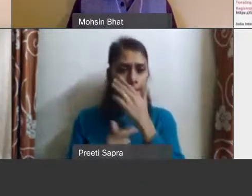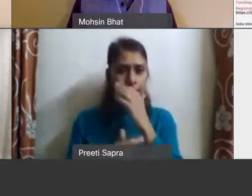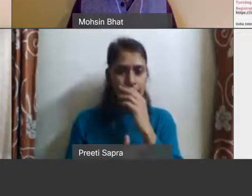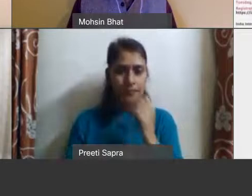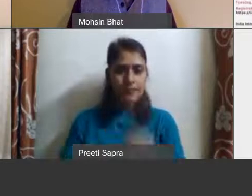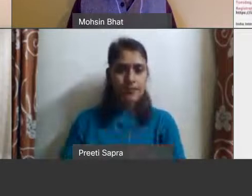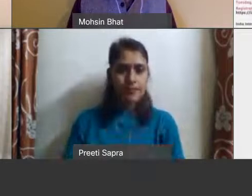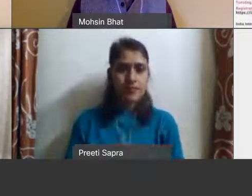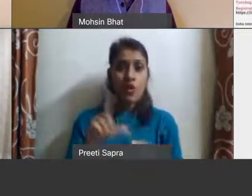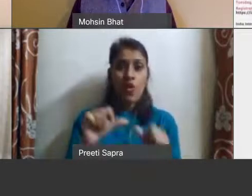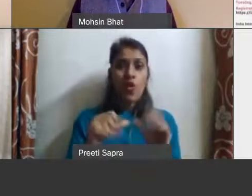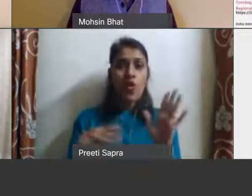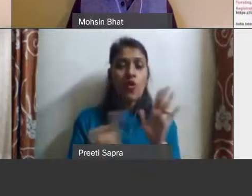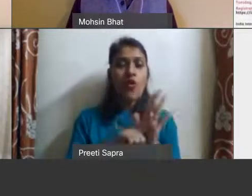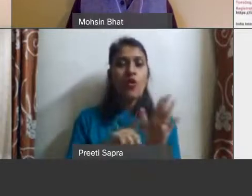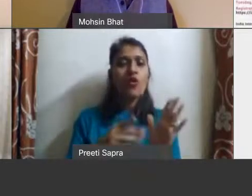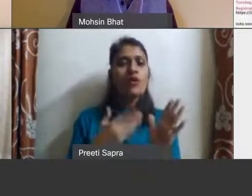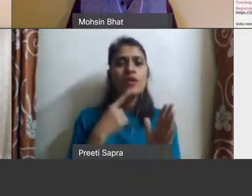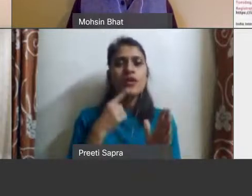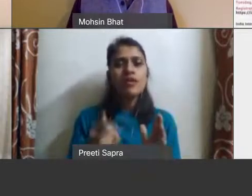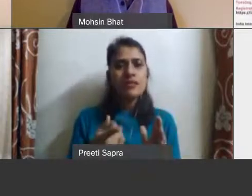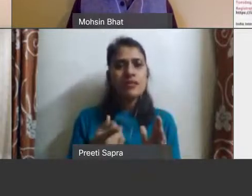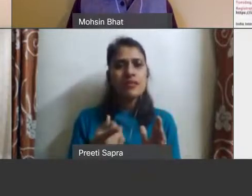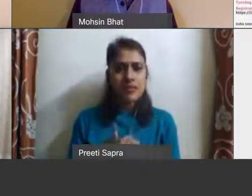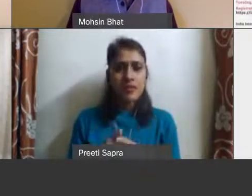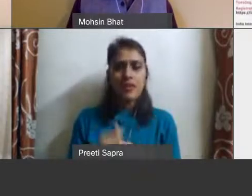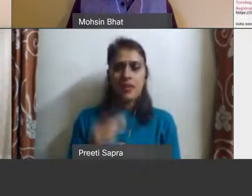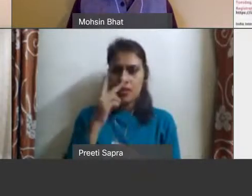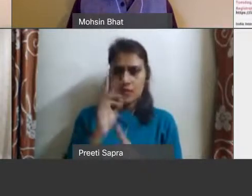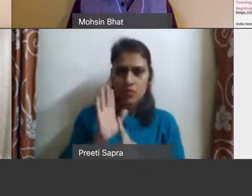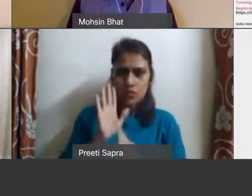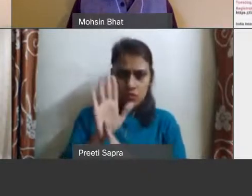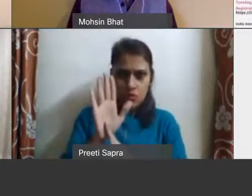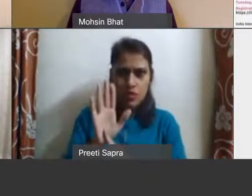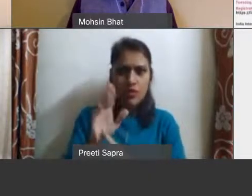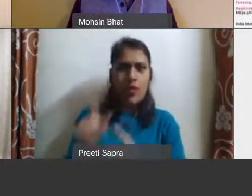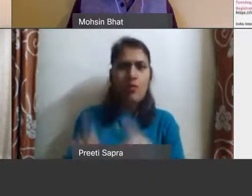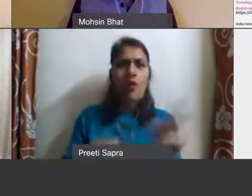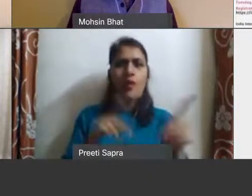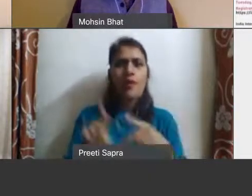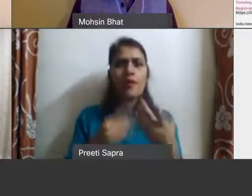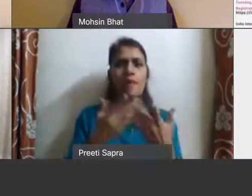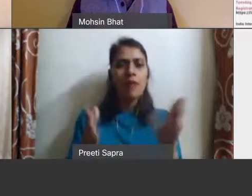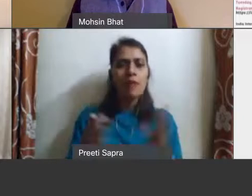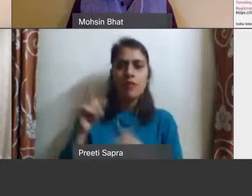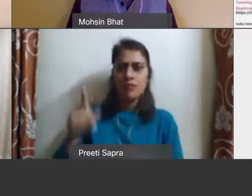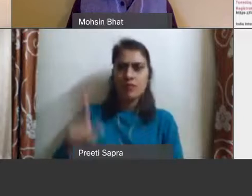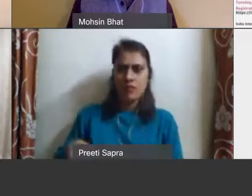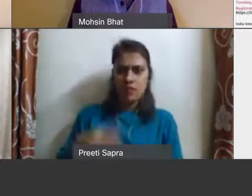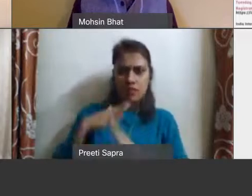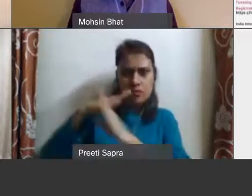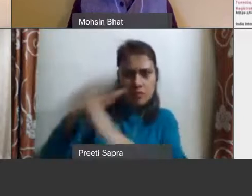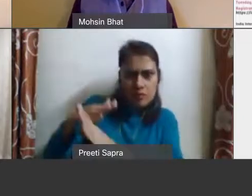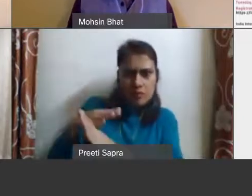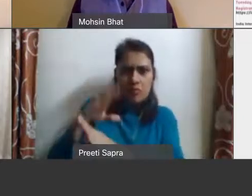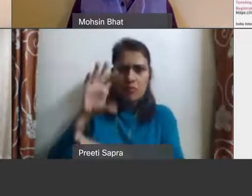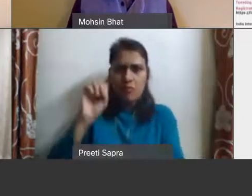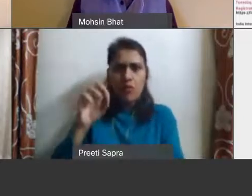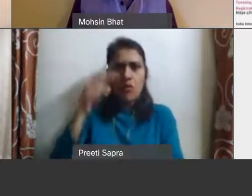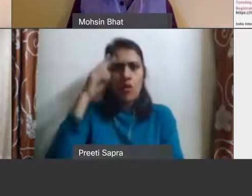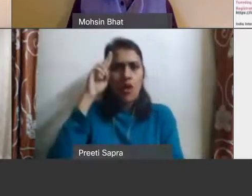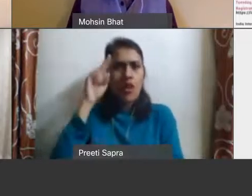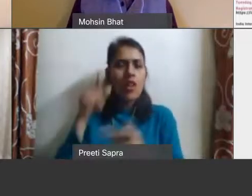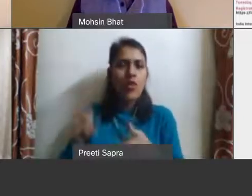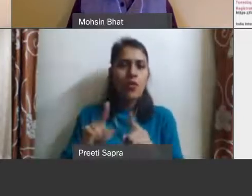what we lawyers call jus soli regime, and also introducing a fair amount of citizenship insecurity and unsettling